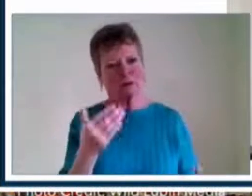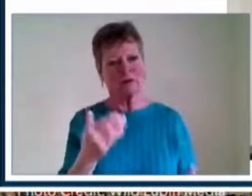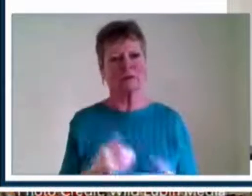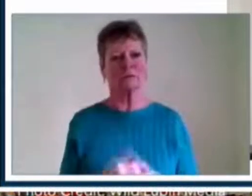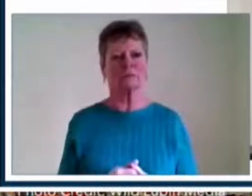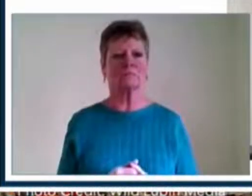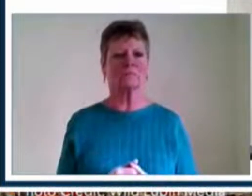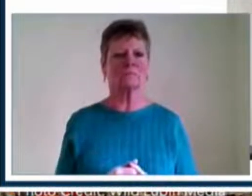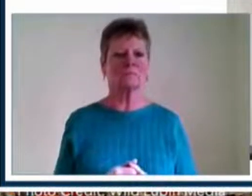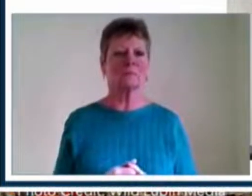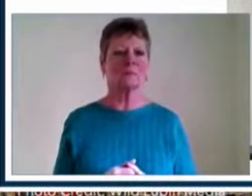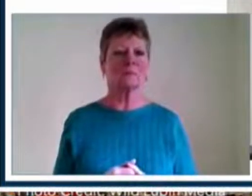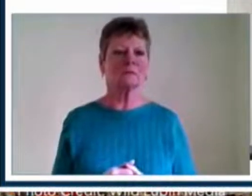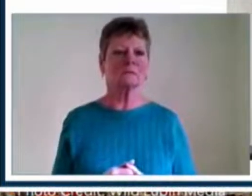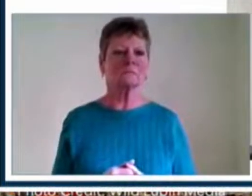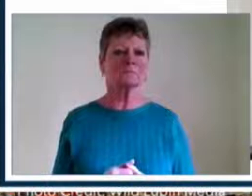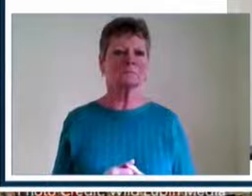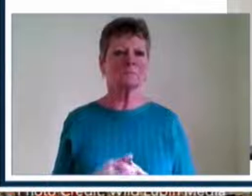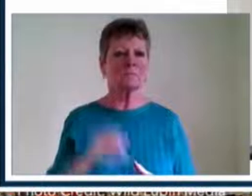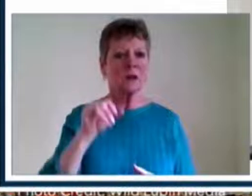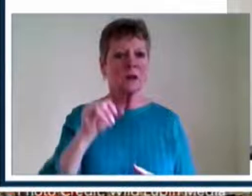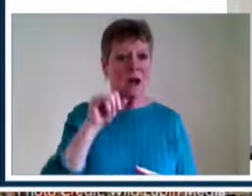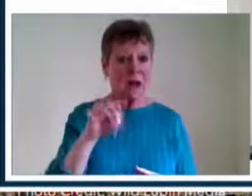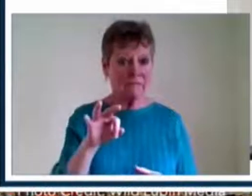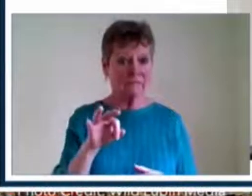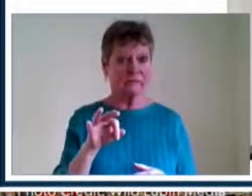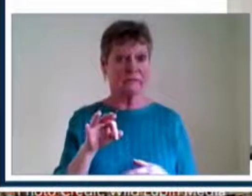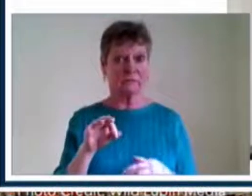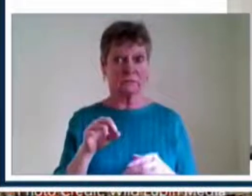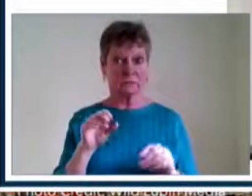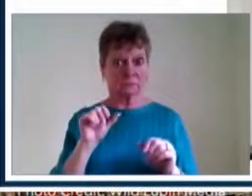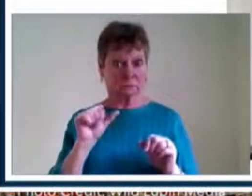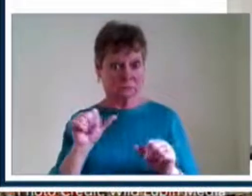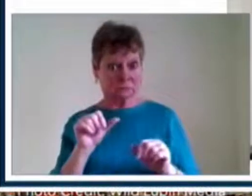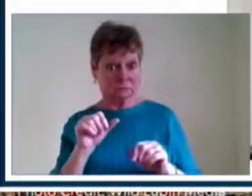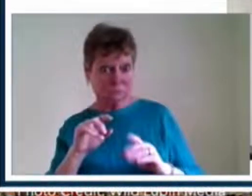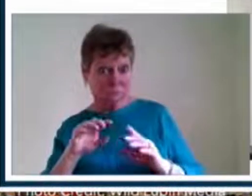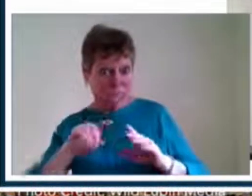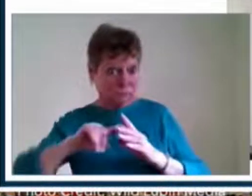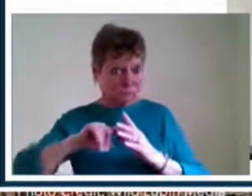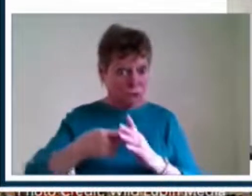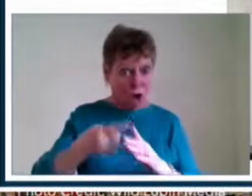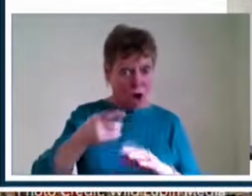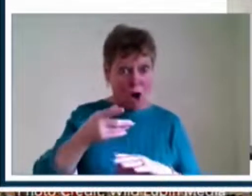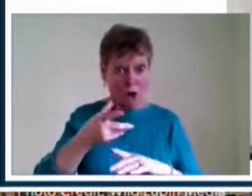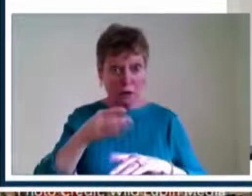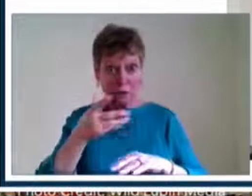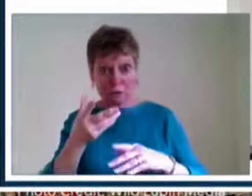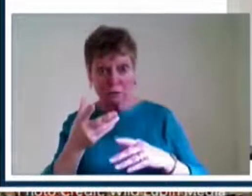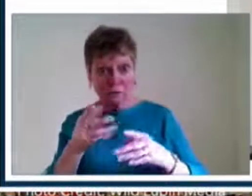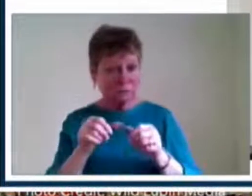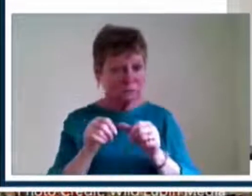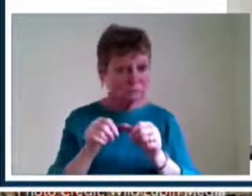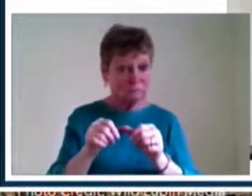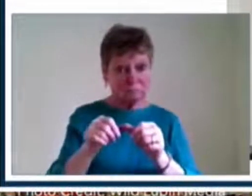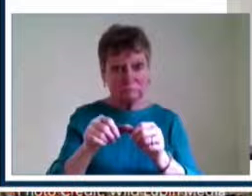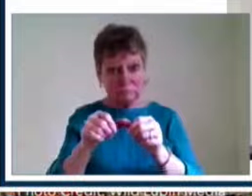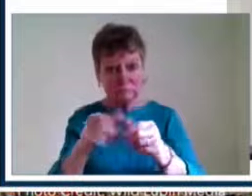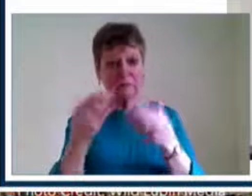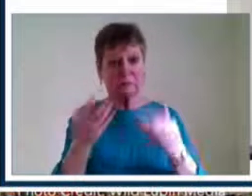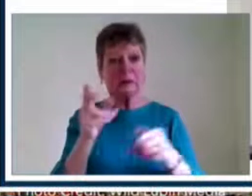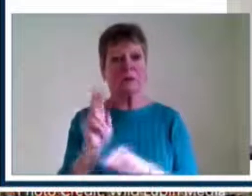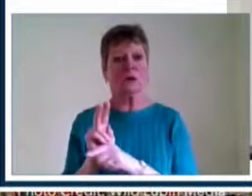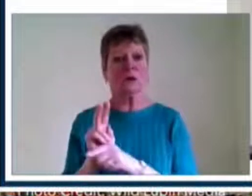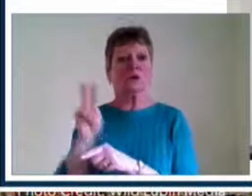note, if things continue at this pace, we'll be back for a briefing in 2 weeks. So at